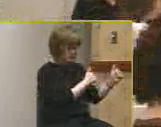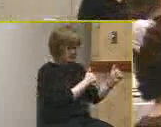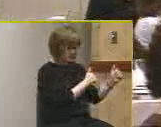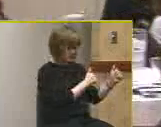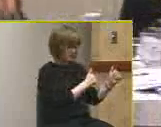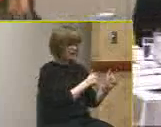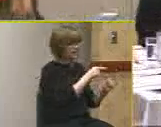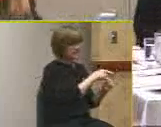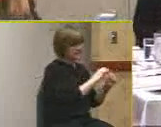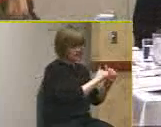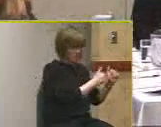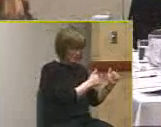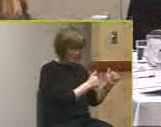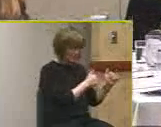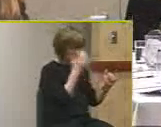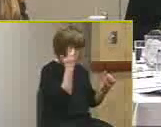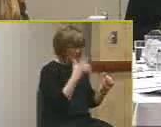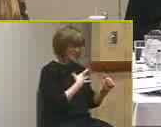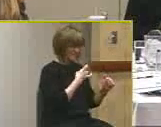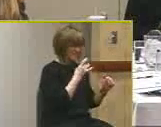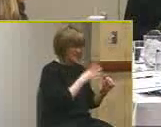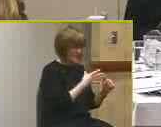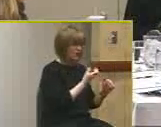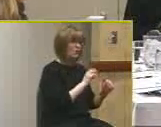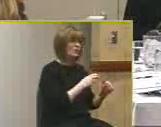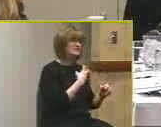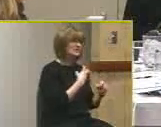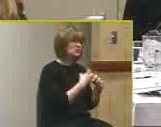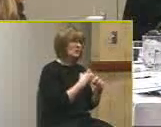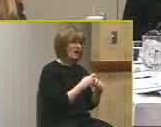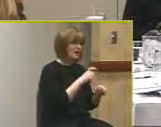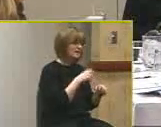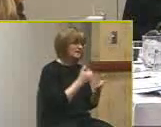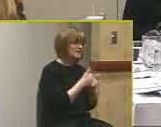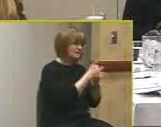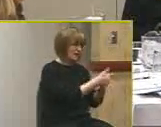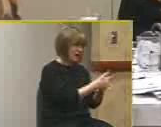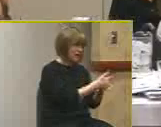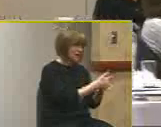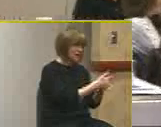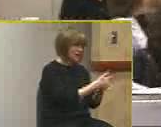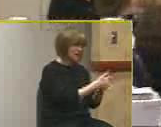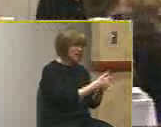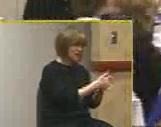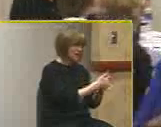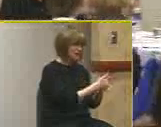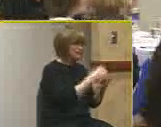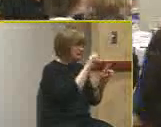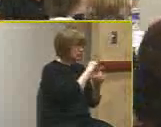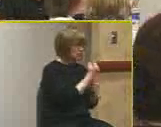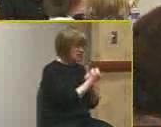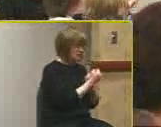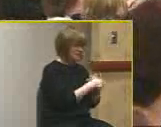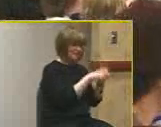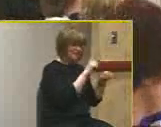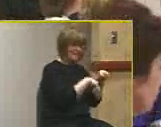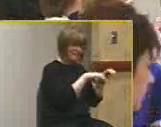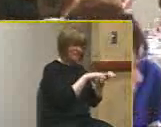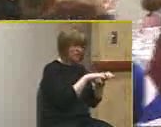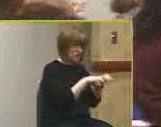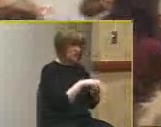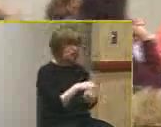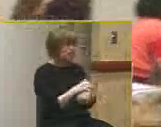just doesn't like to do it, or it is too hard and he needs help to do it? Is it sort of the can't do or won't do situation? Let's